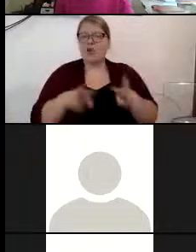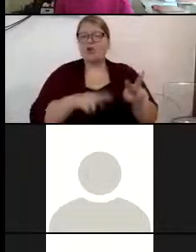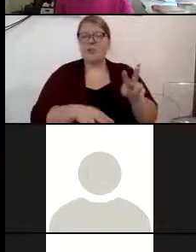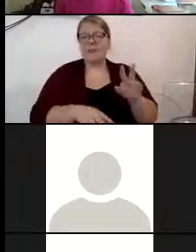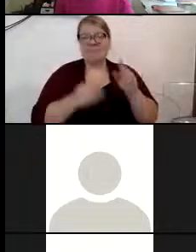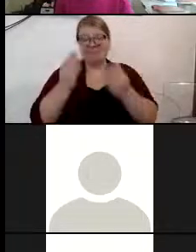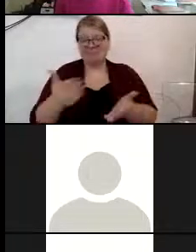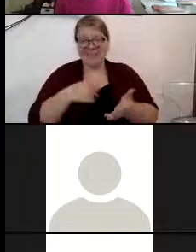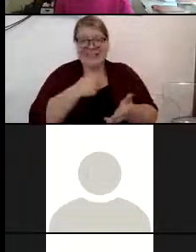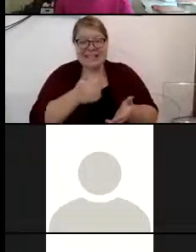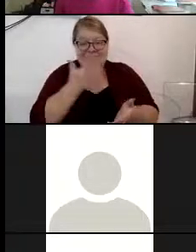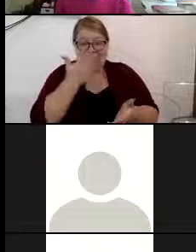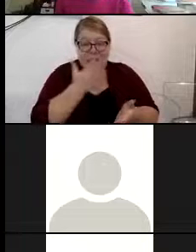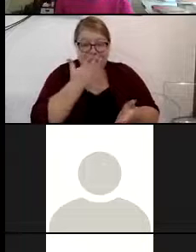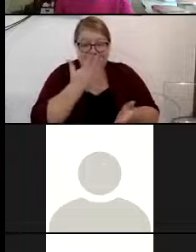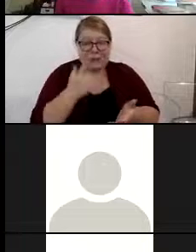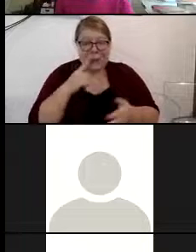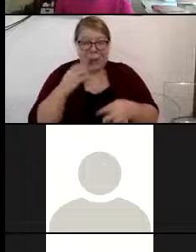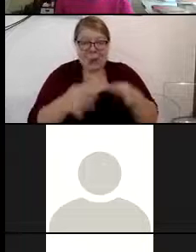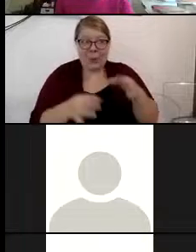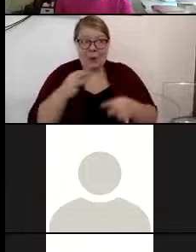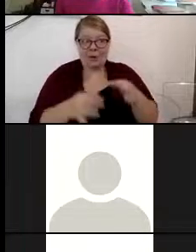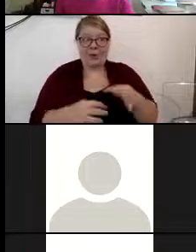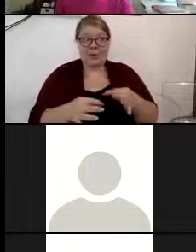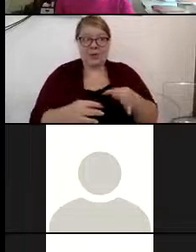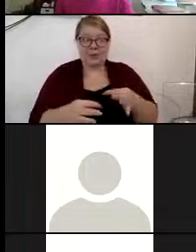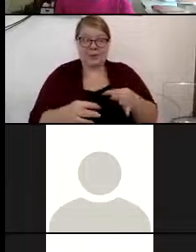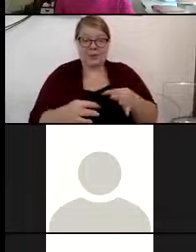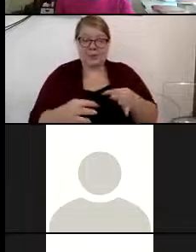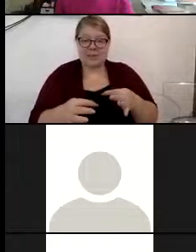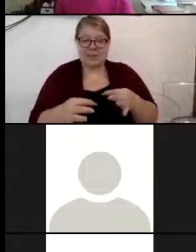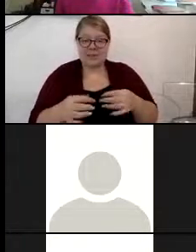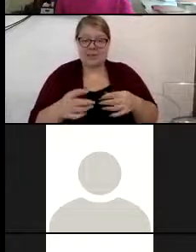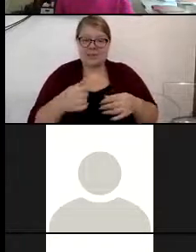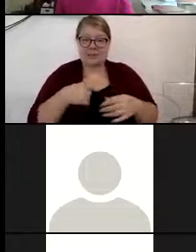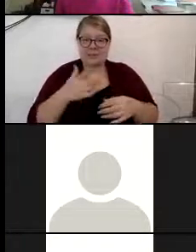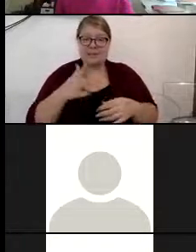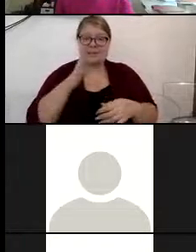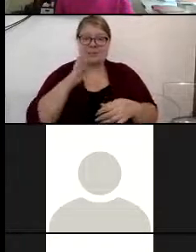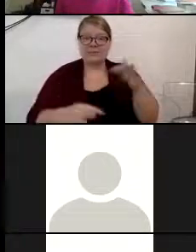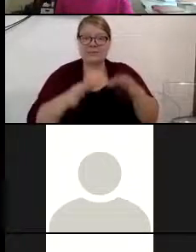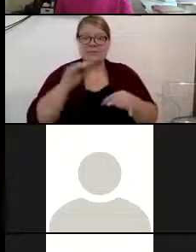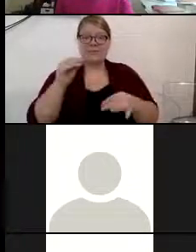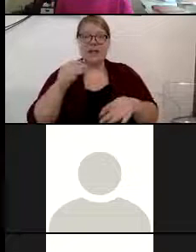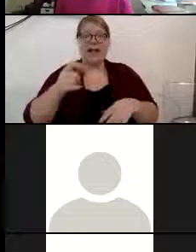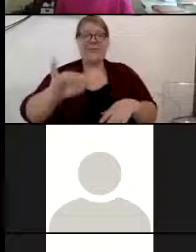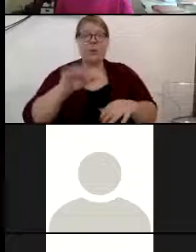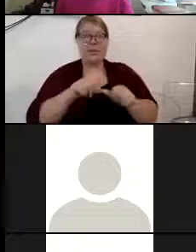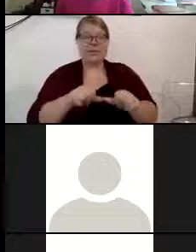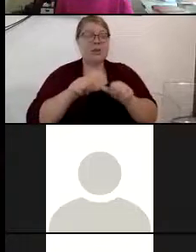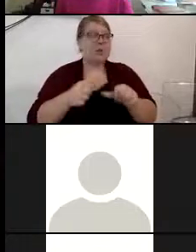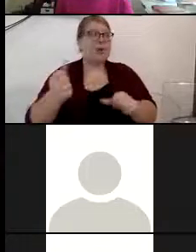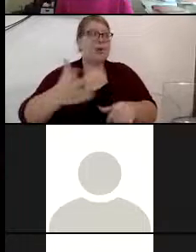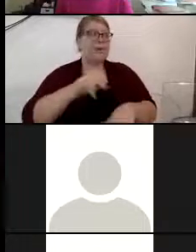going to look really good to the court and to the judge, you know, if you keep on gambling when you've